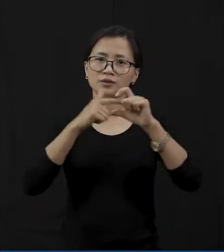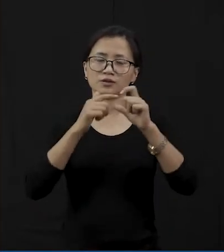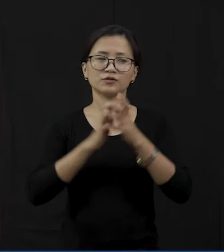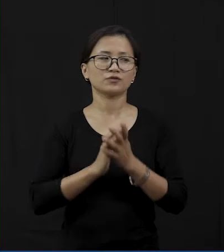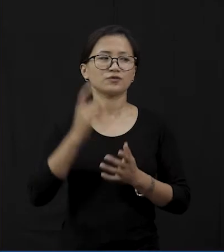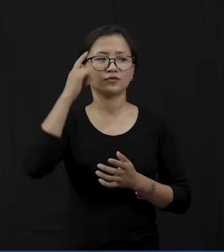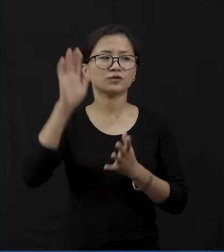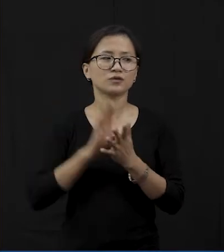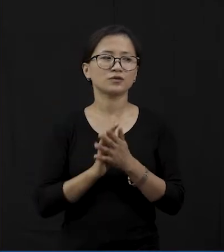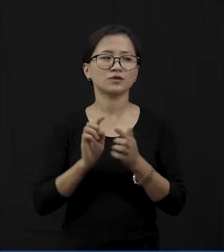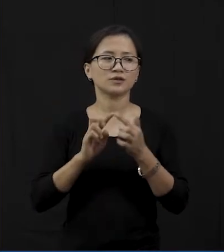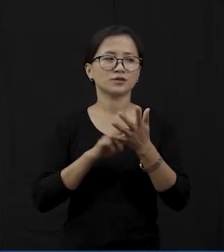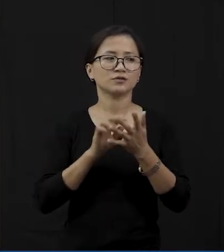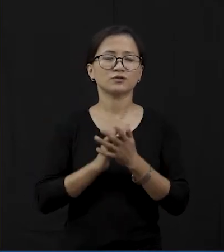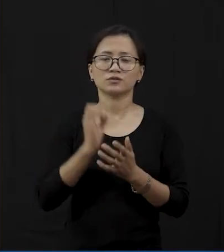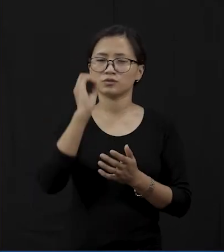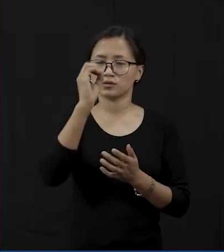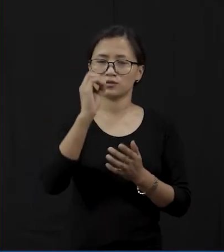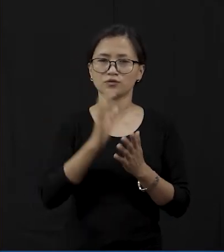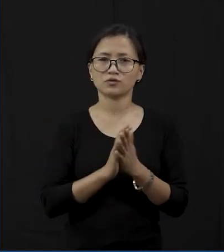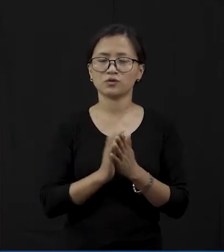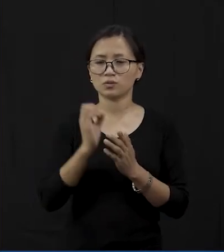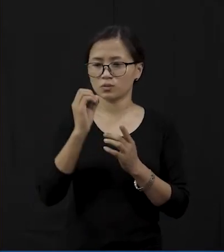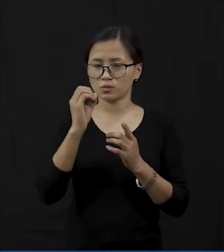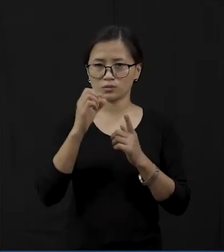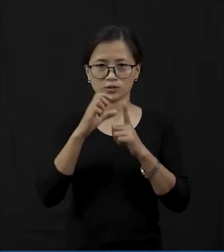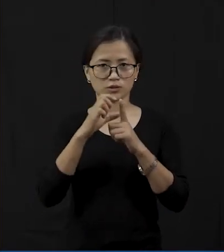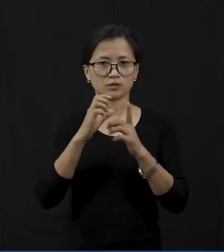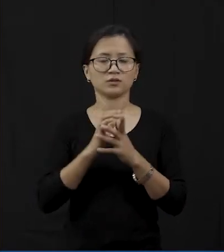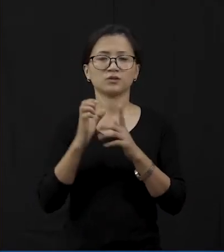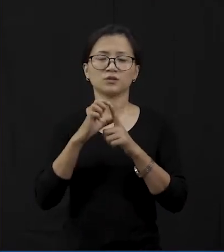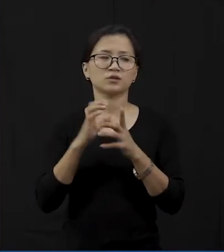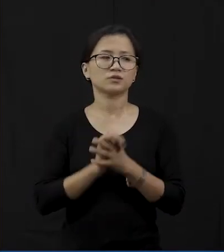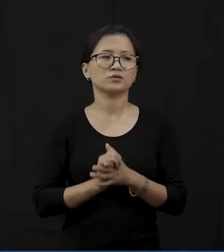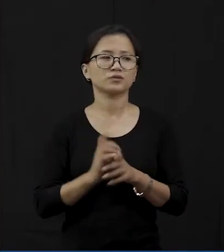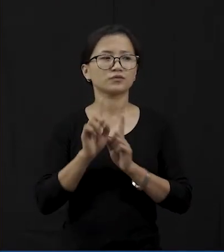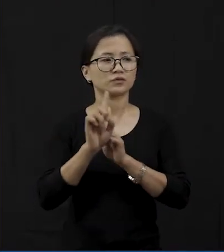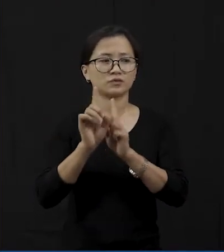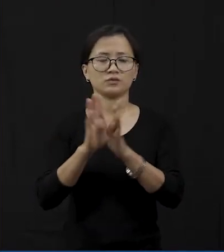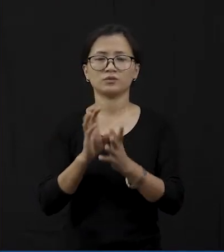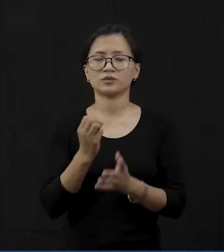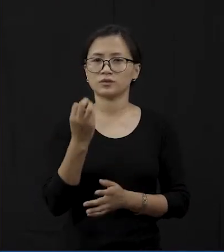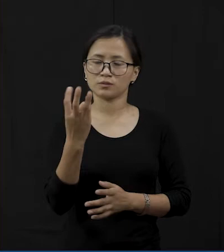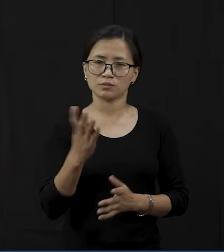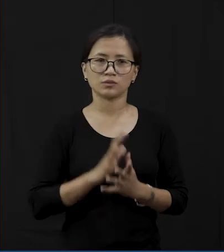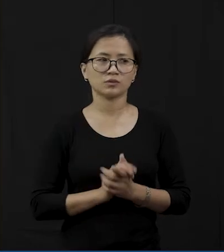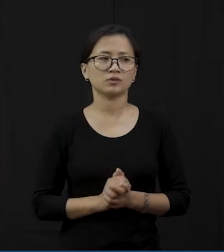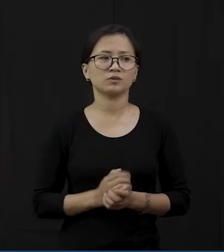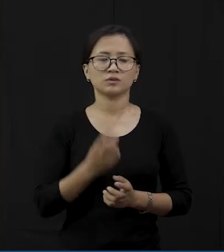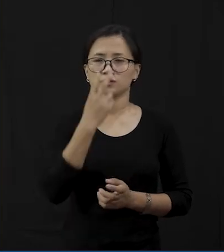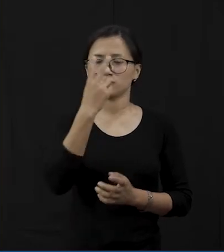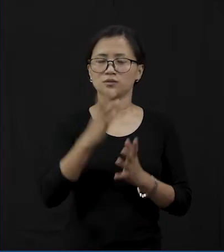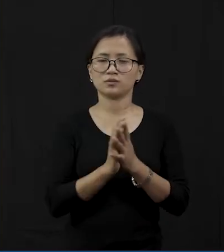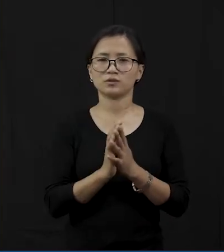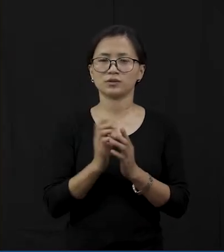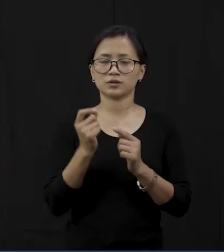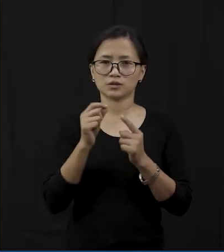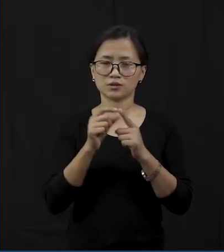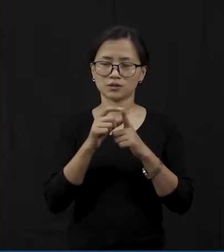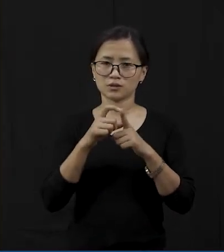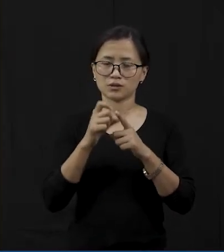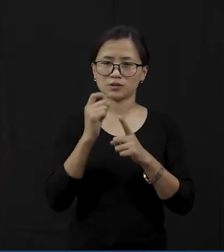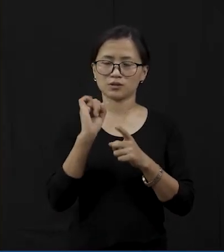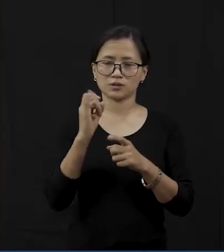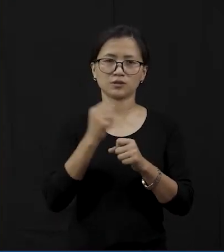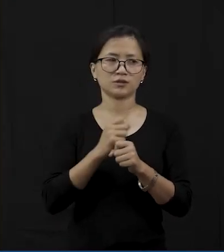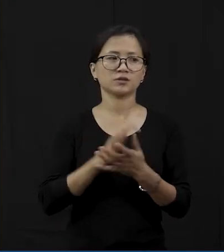or 0 for odd of the following numbers. Look at the digits in